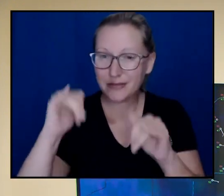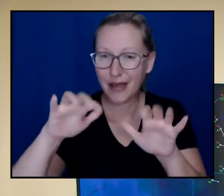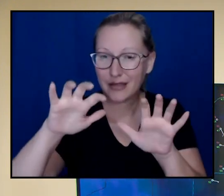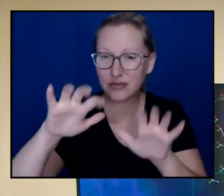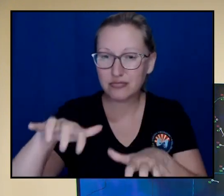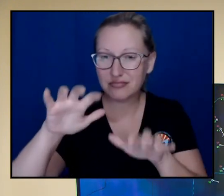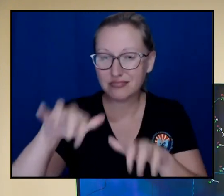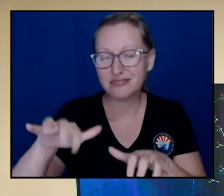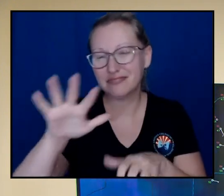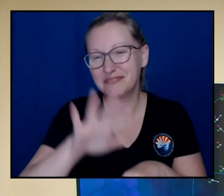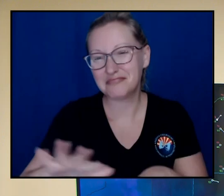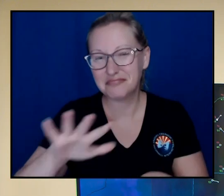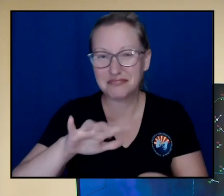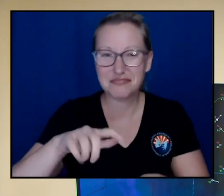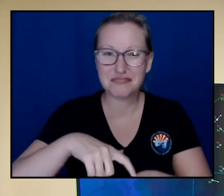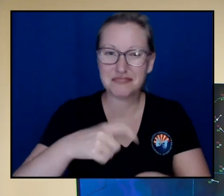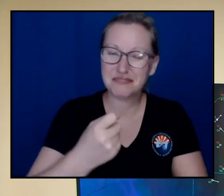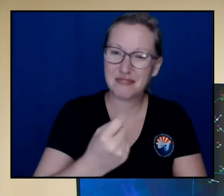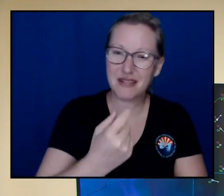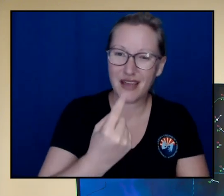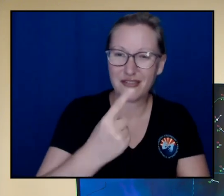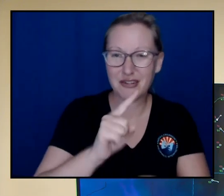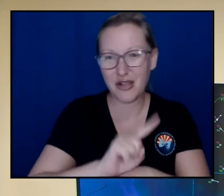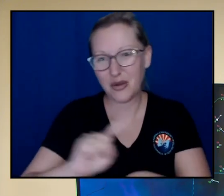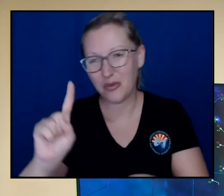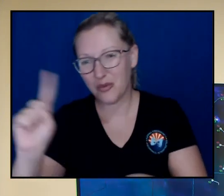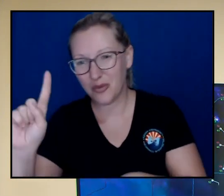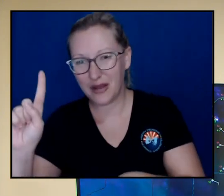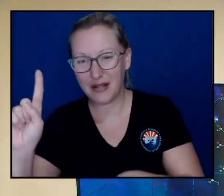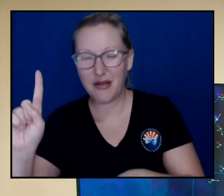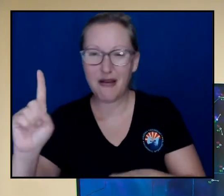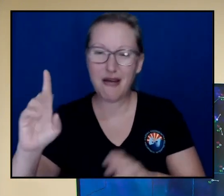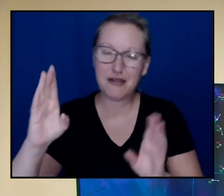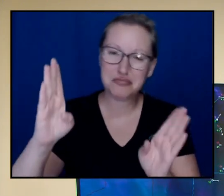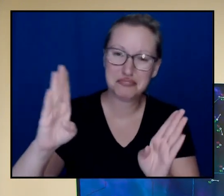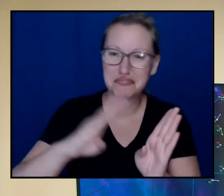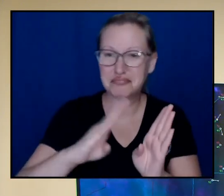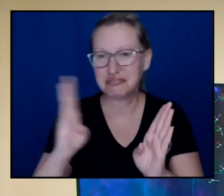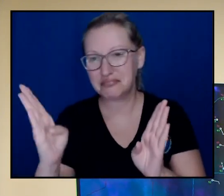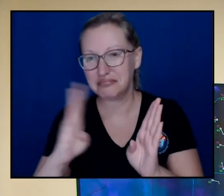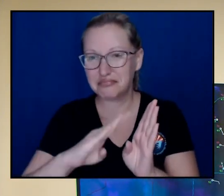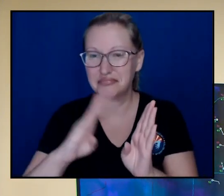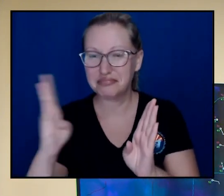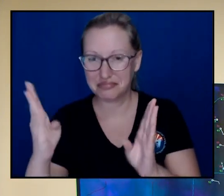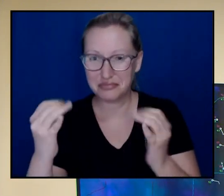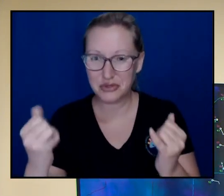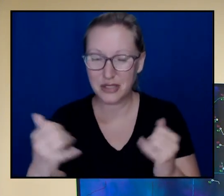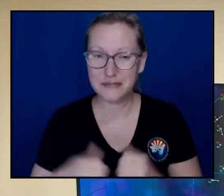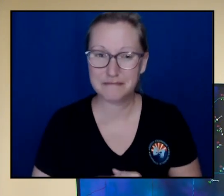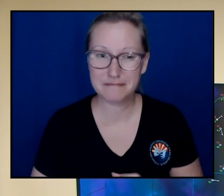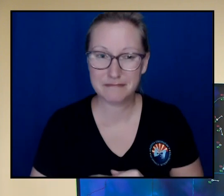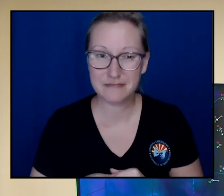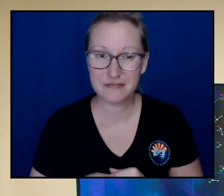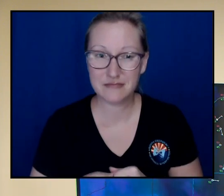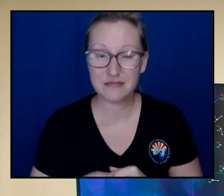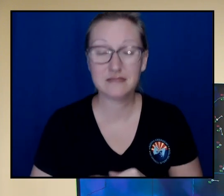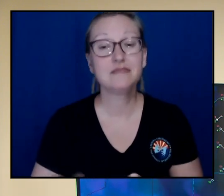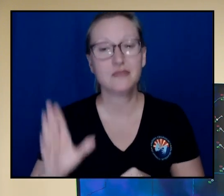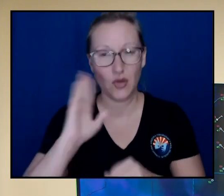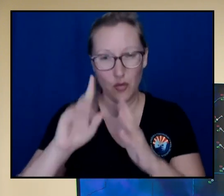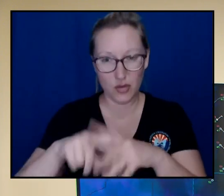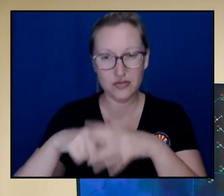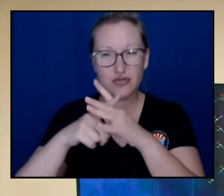between 1100 and 1300, which is 11 a.m. to 1 p.m. today. And they're going to favor the high terrain,